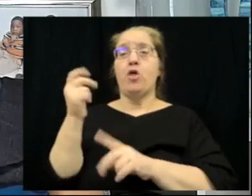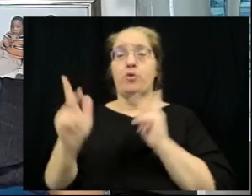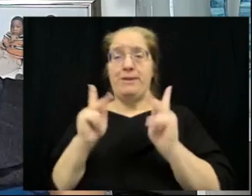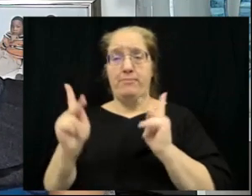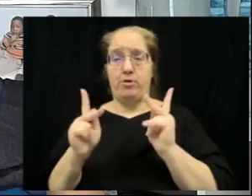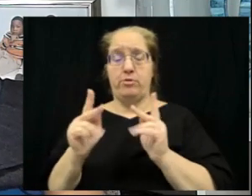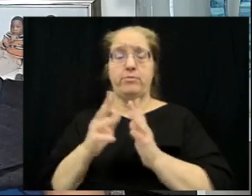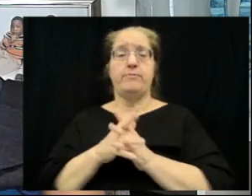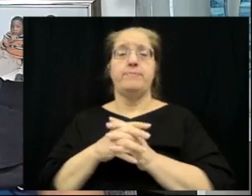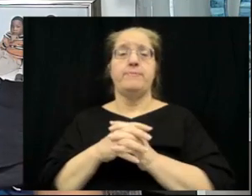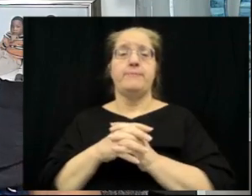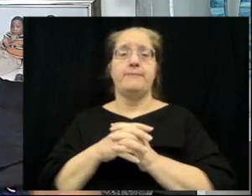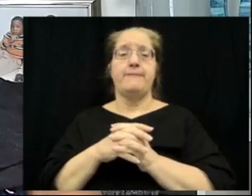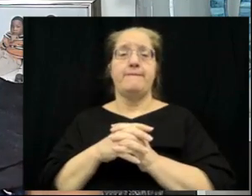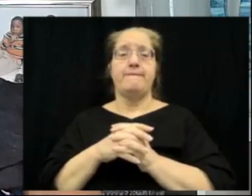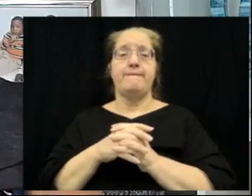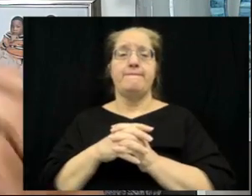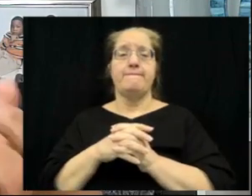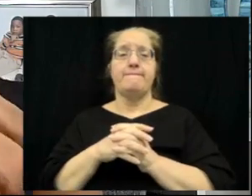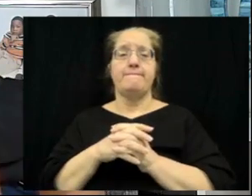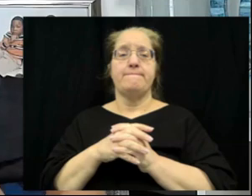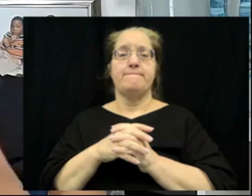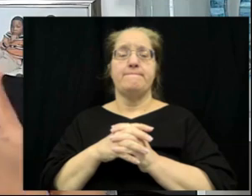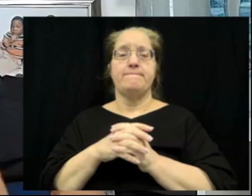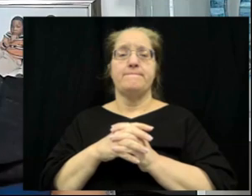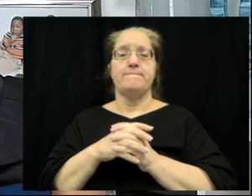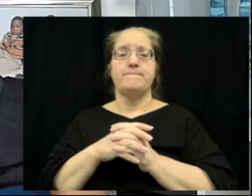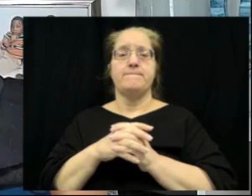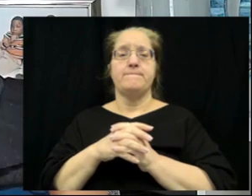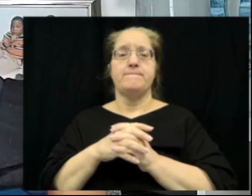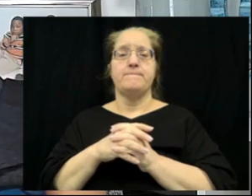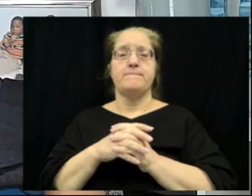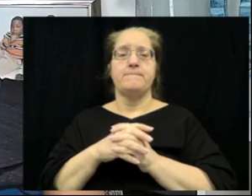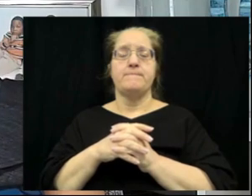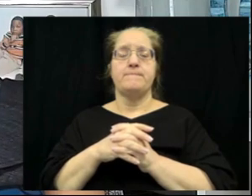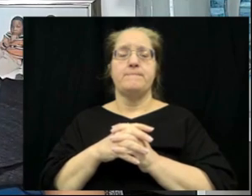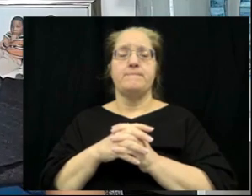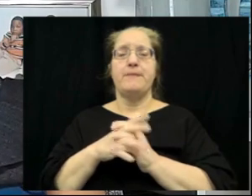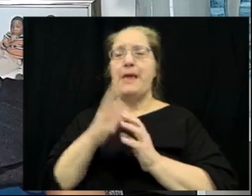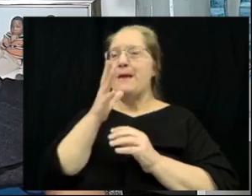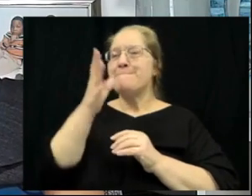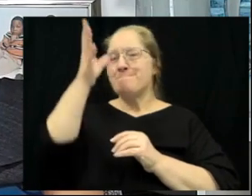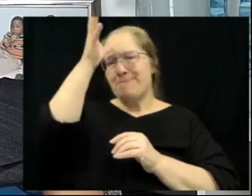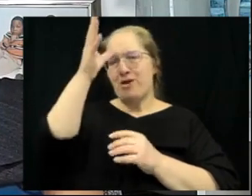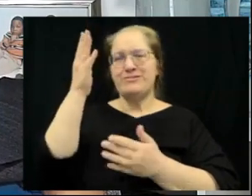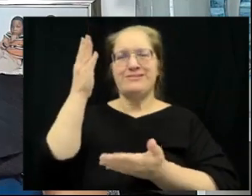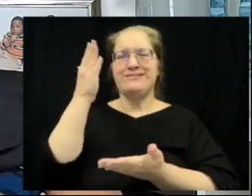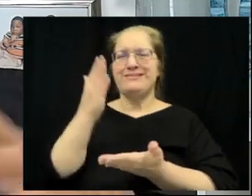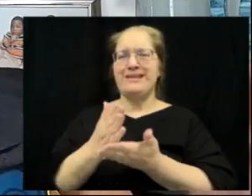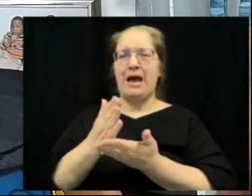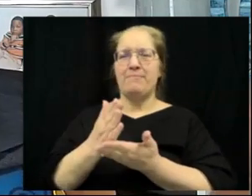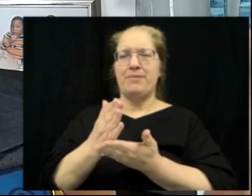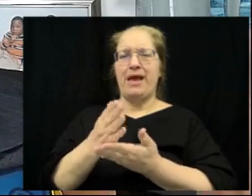So I think just stopping trying to lecture a child and really trying